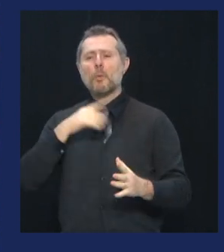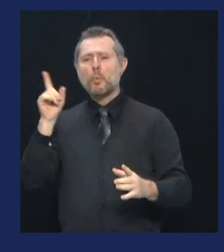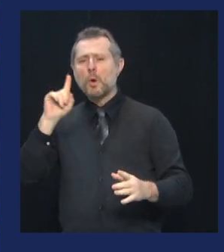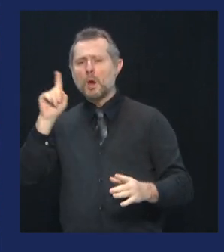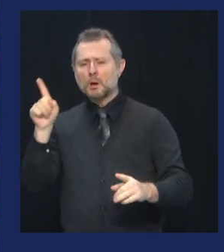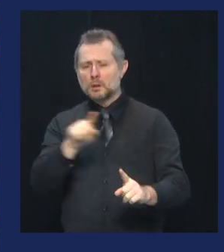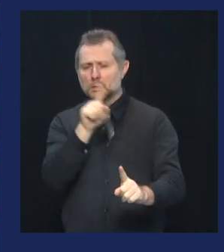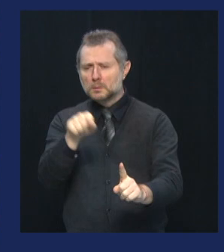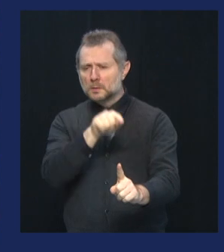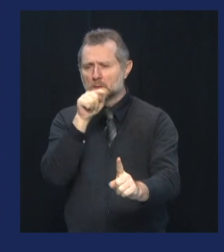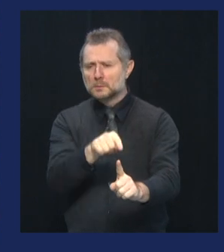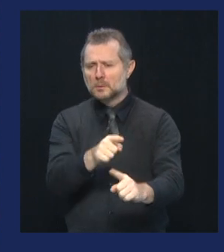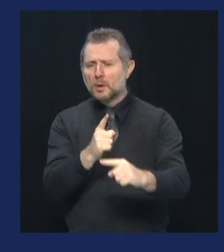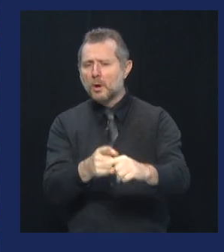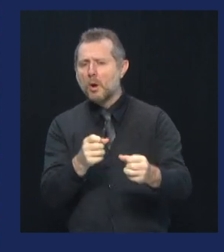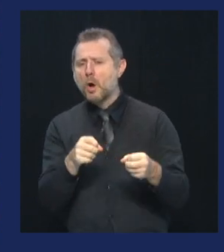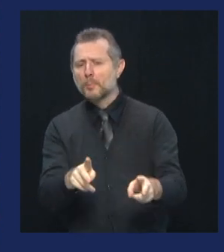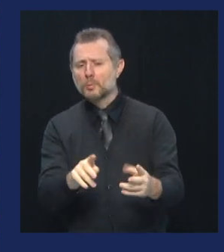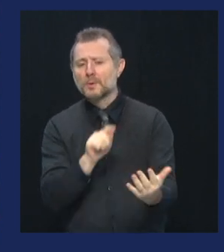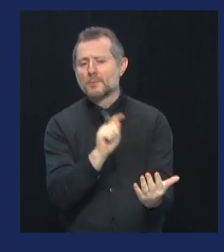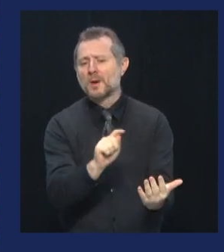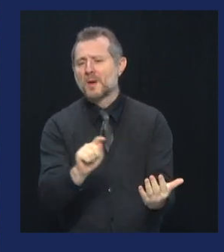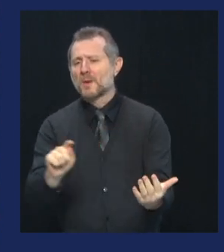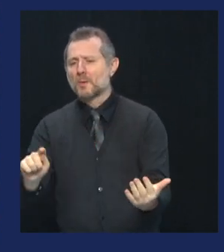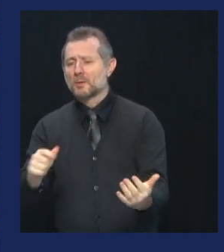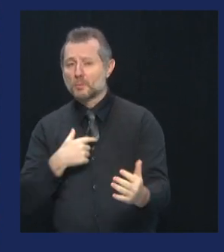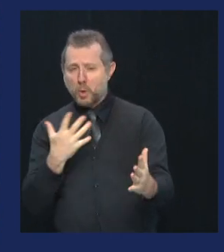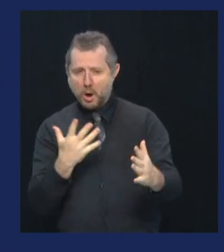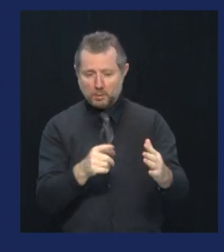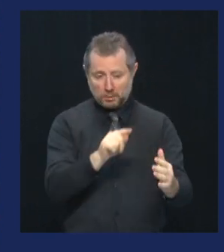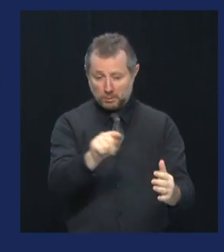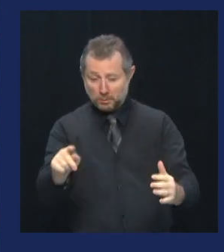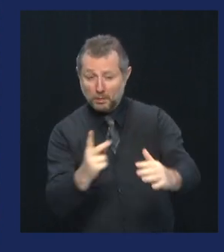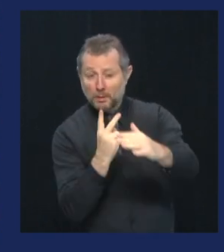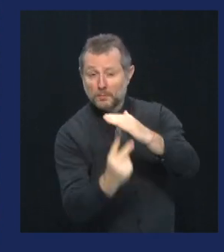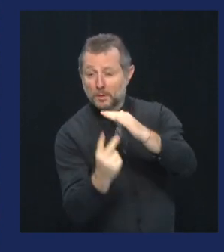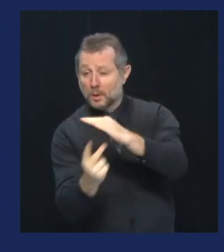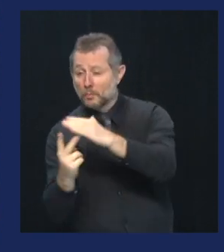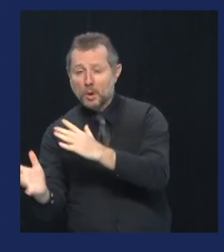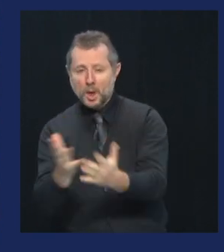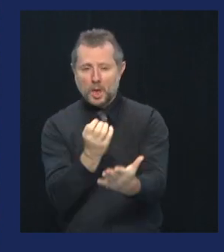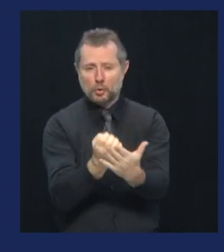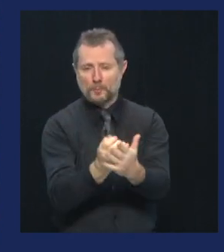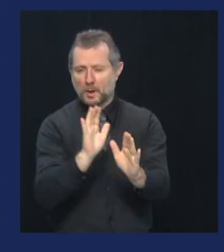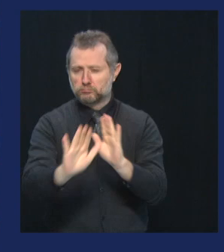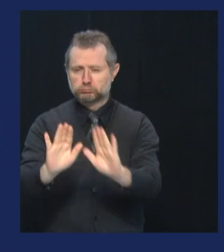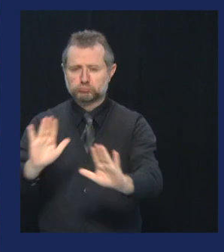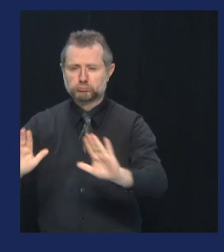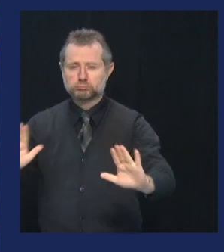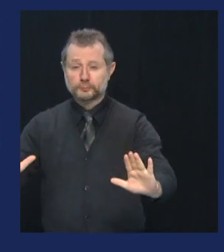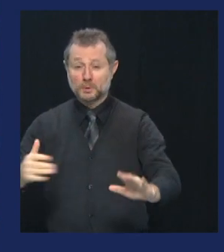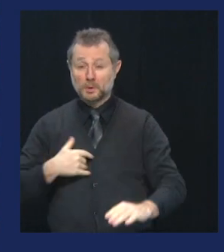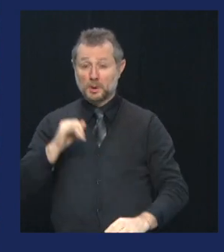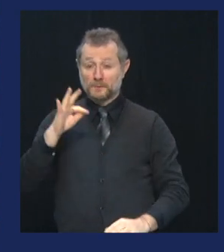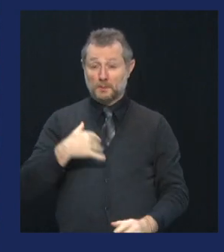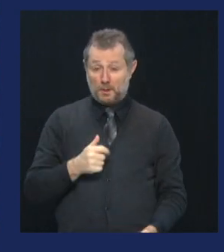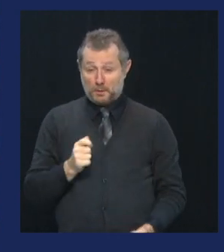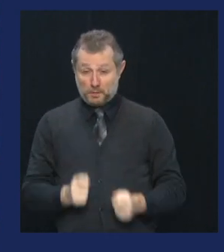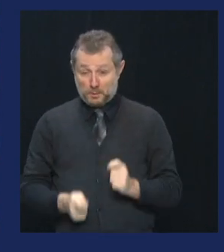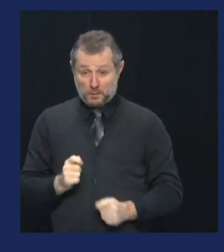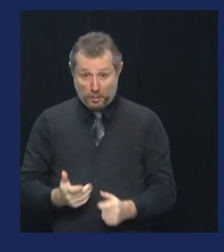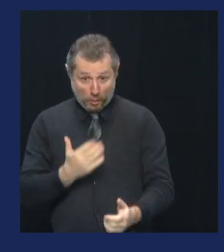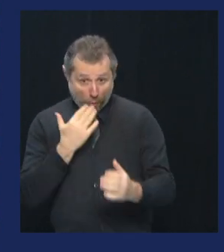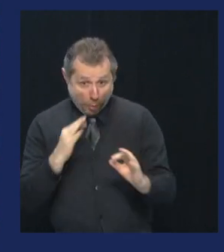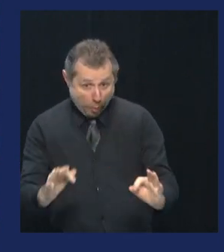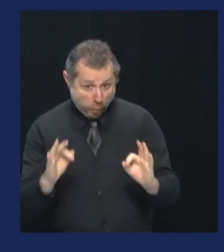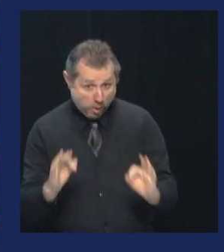new economic landscape. Those abilities will determine our long-term economic success. We